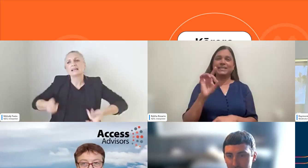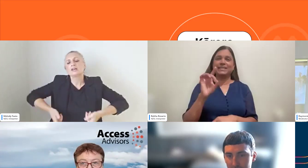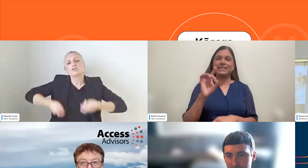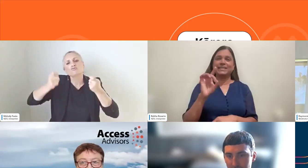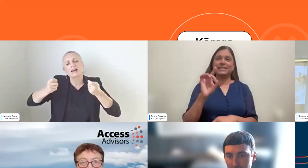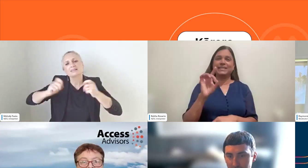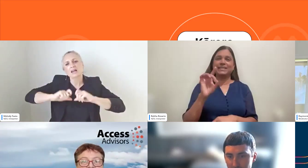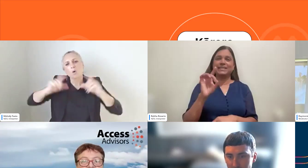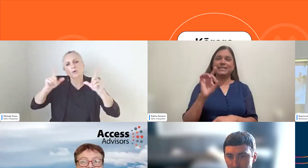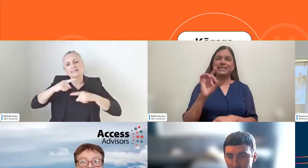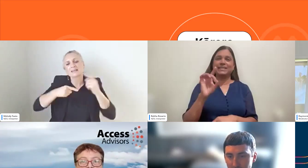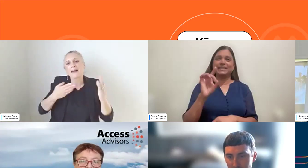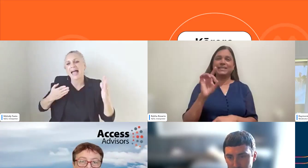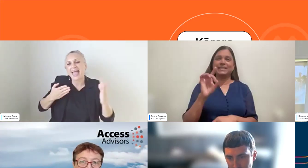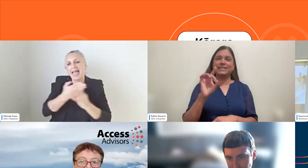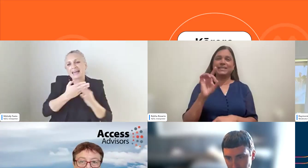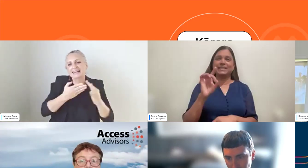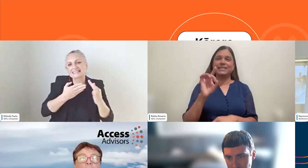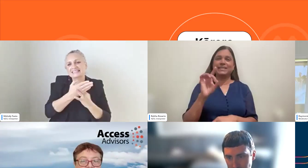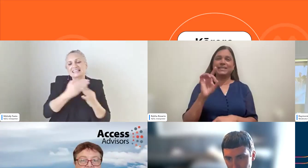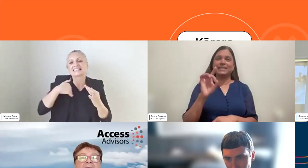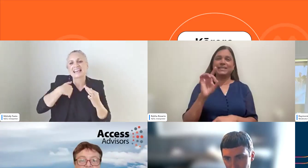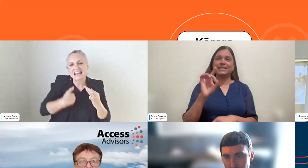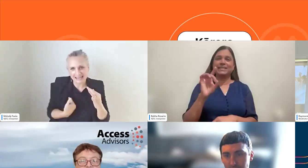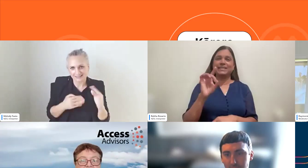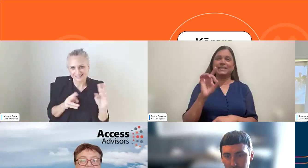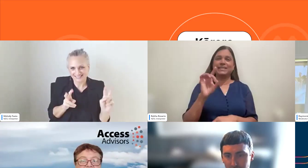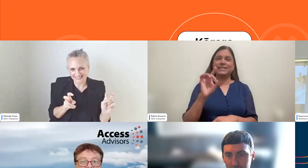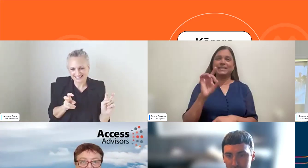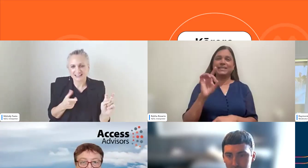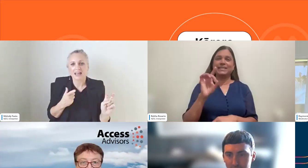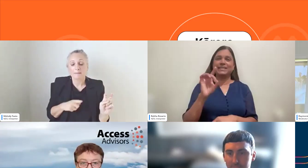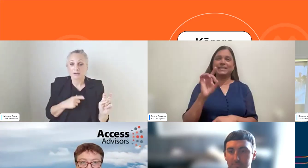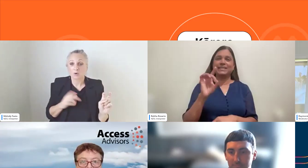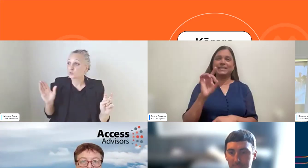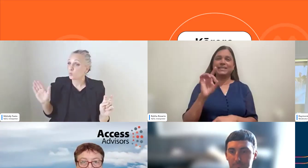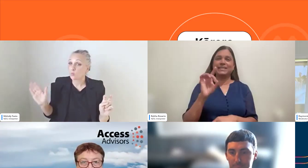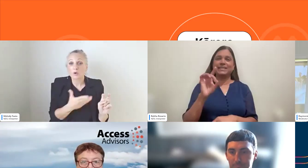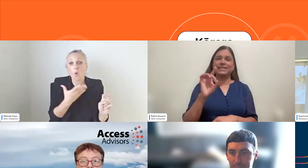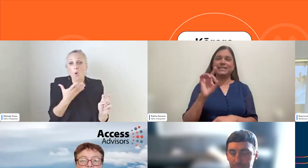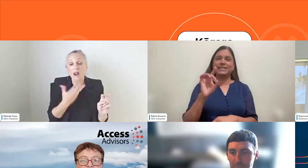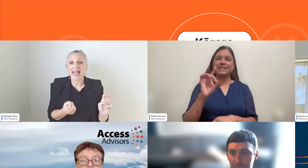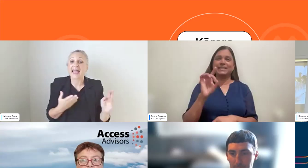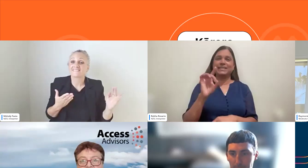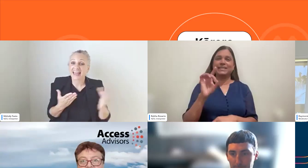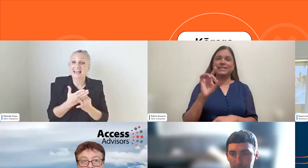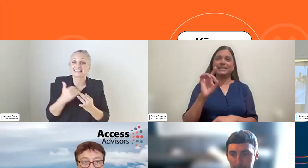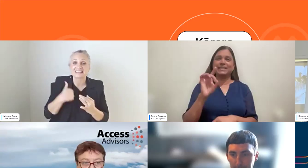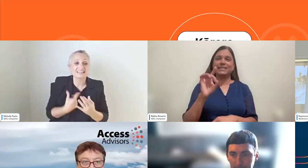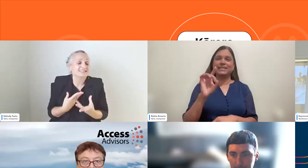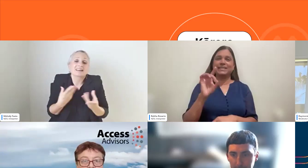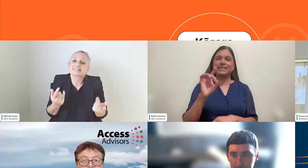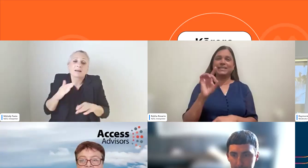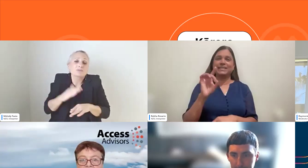access needs, because we will all have those access needs at some point, whether or not that's